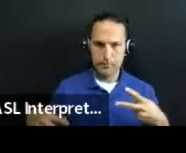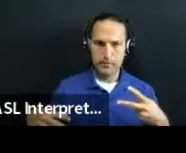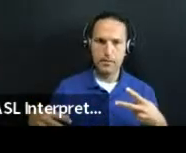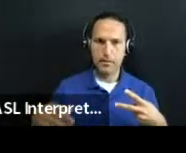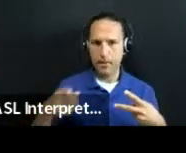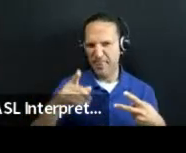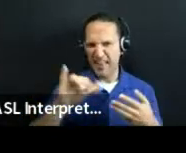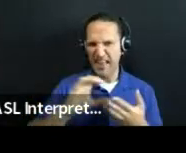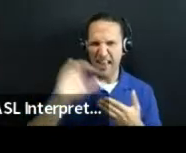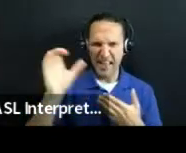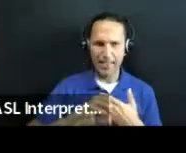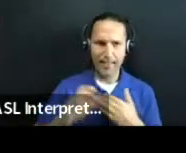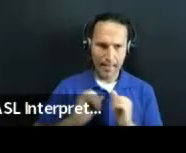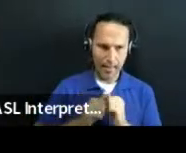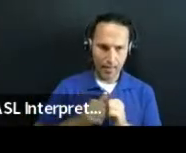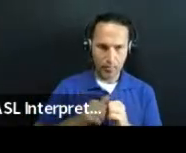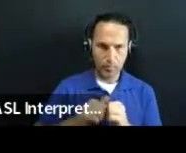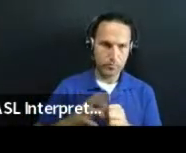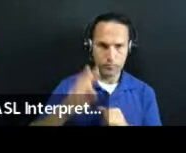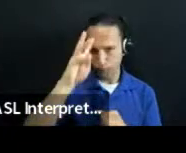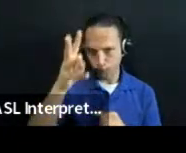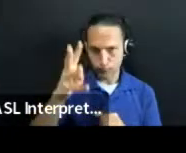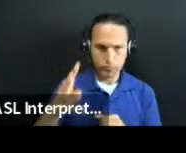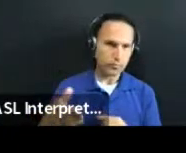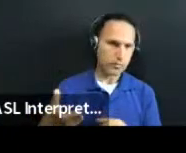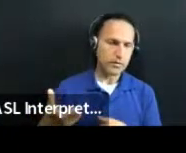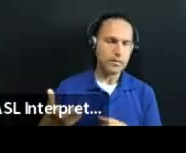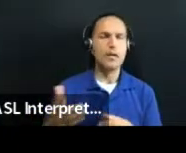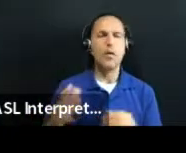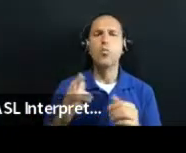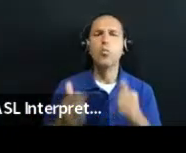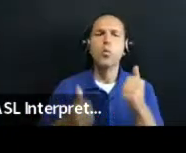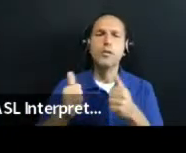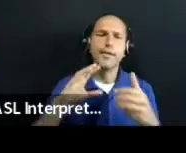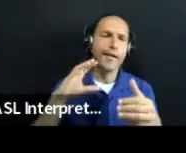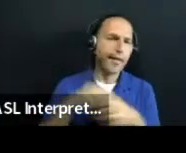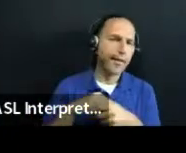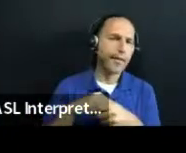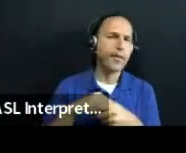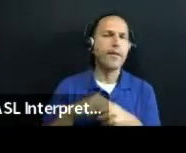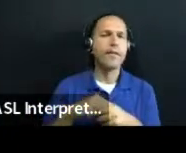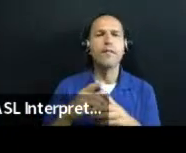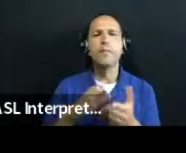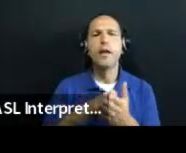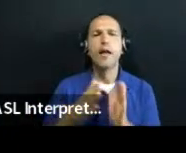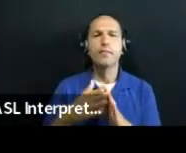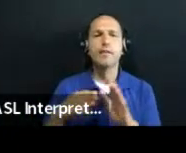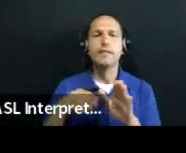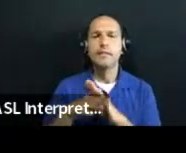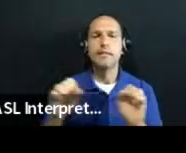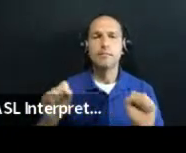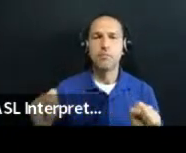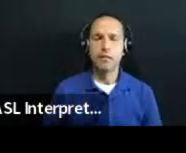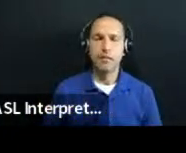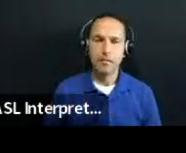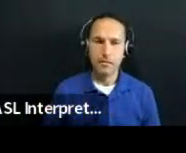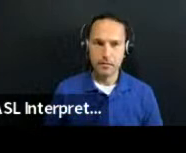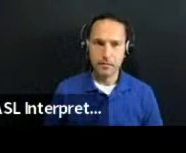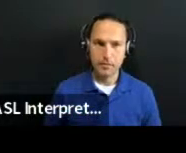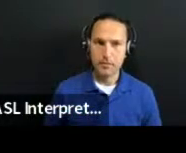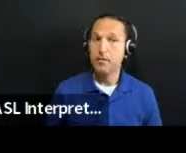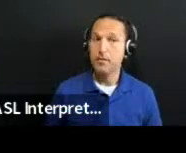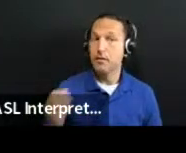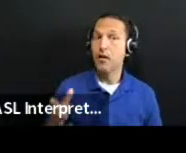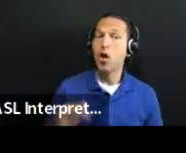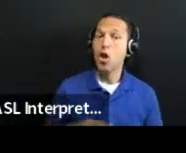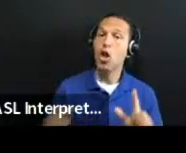this calendar, how we created it and why we created it and what we included in it to make it accessible. On this slide